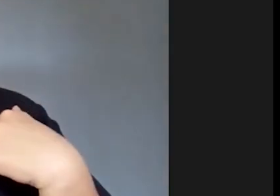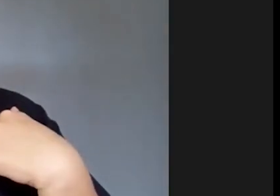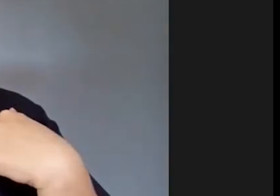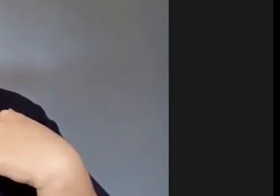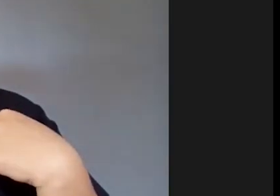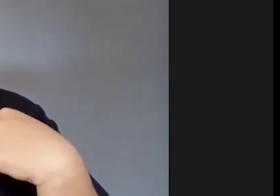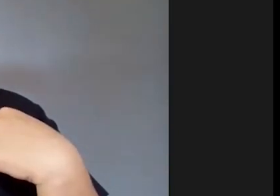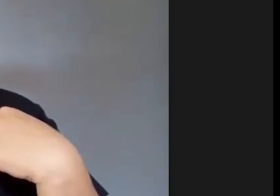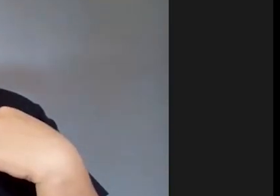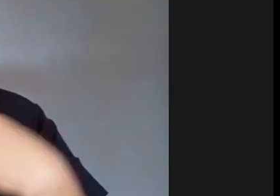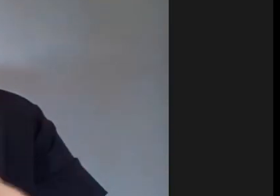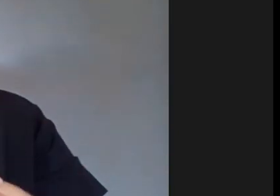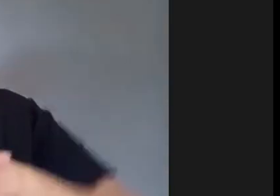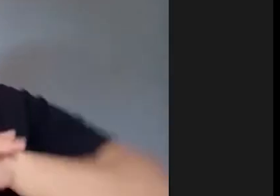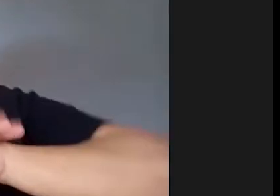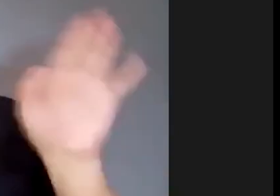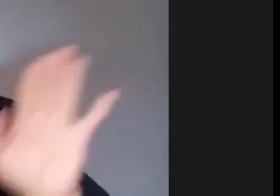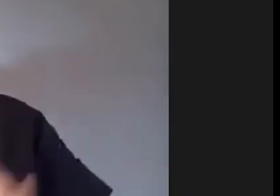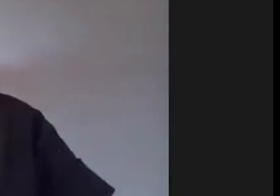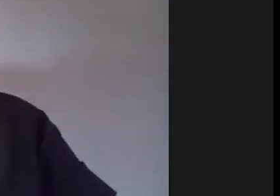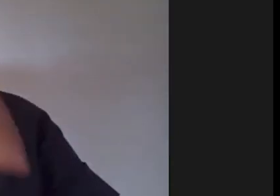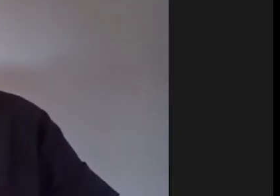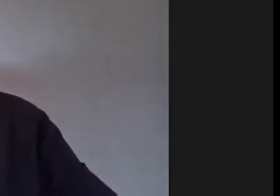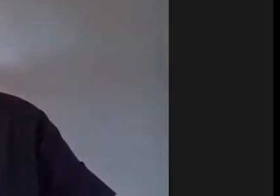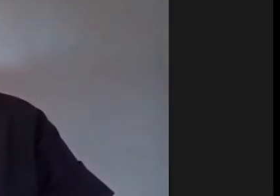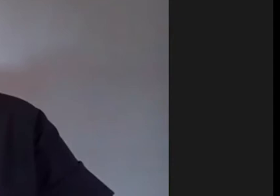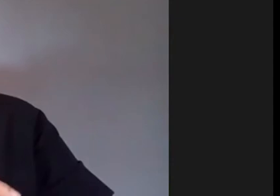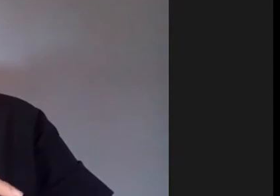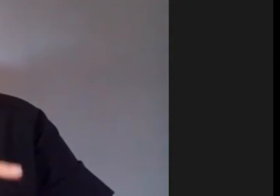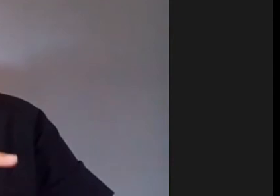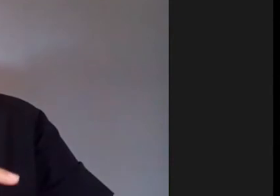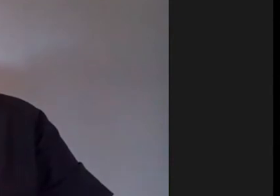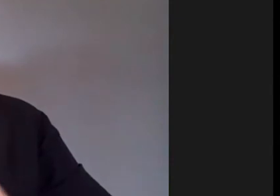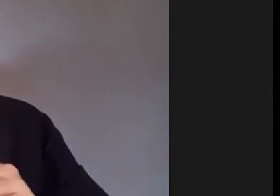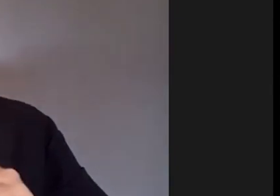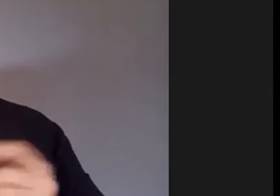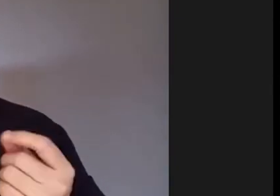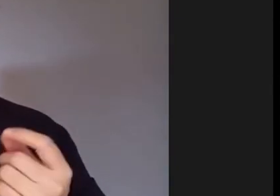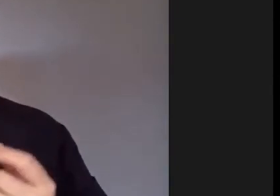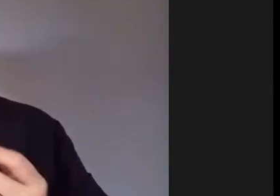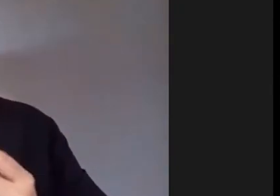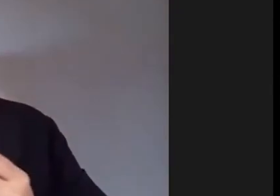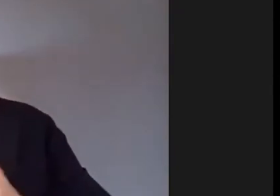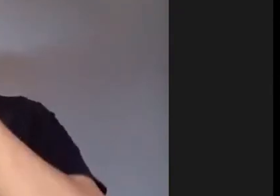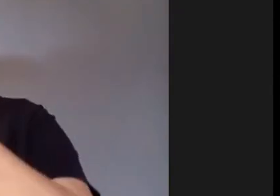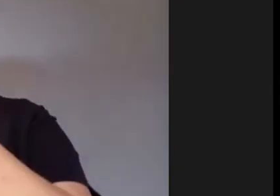Don't use it. Therefore, how many in this sentence has to be a